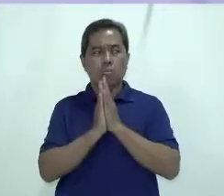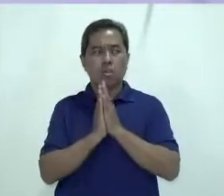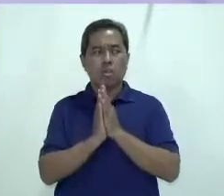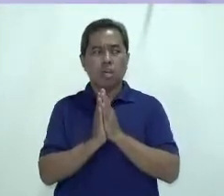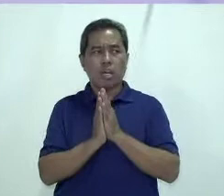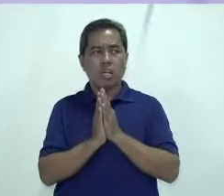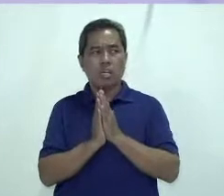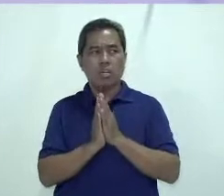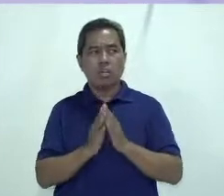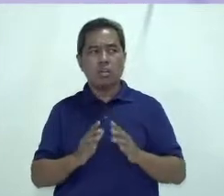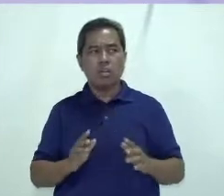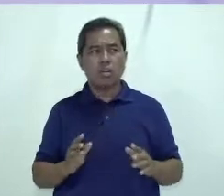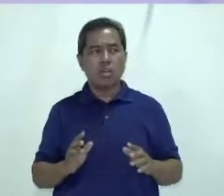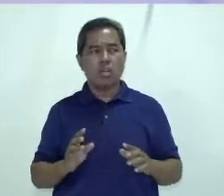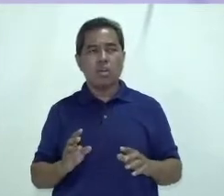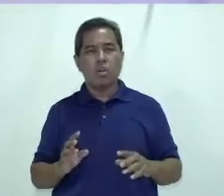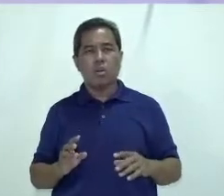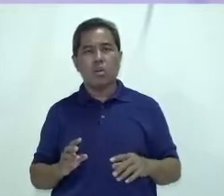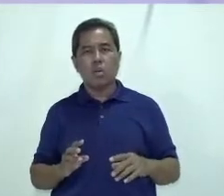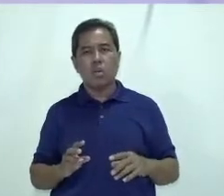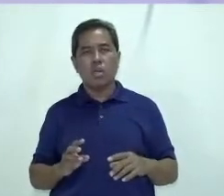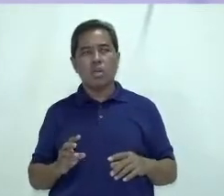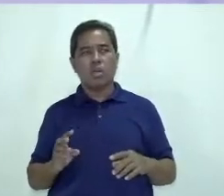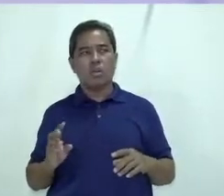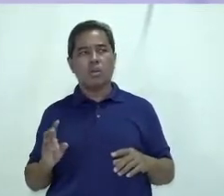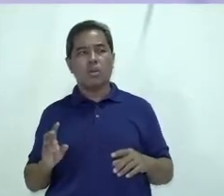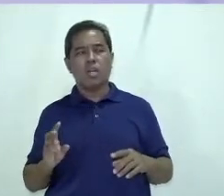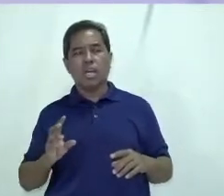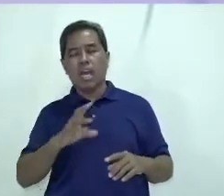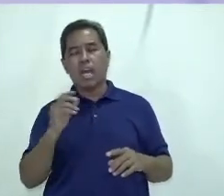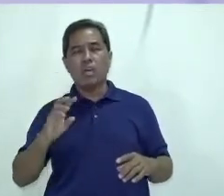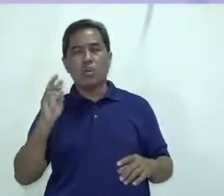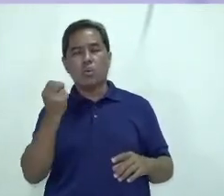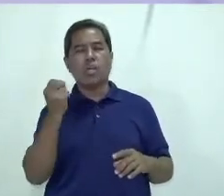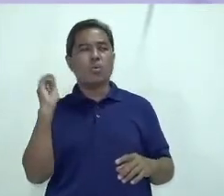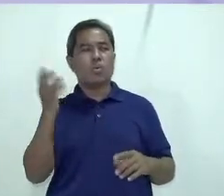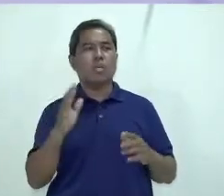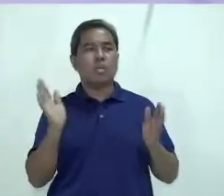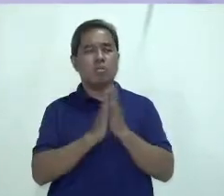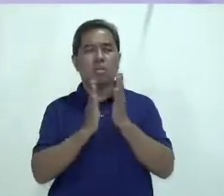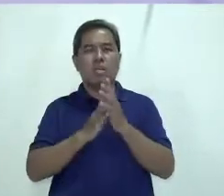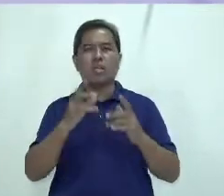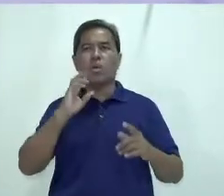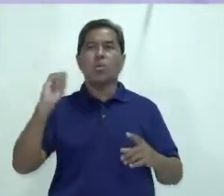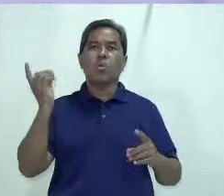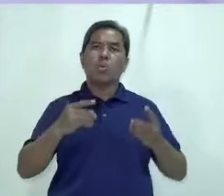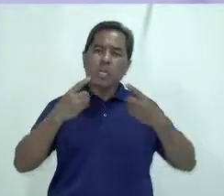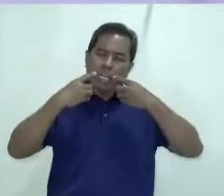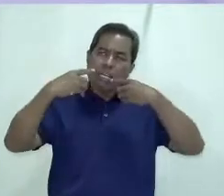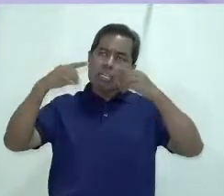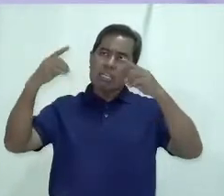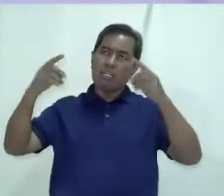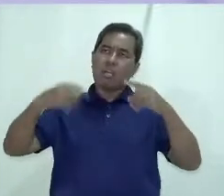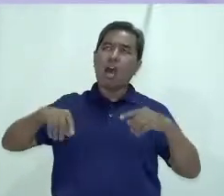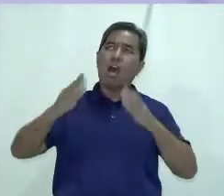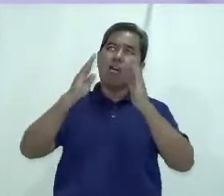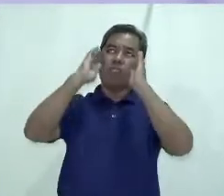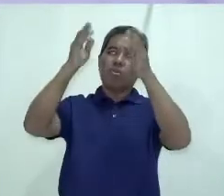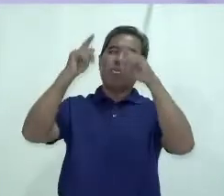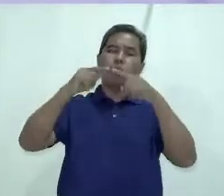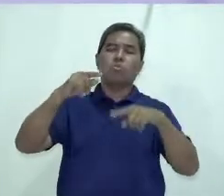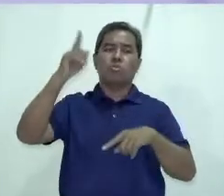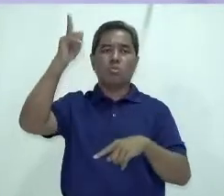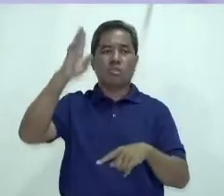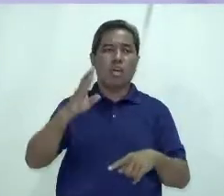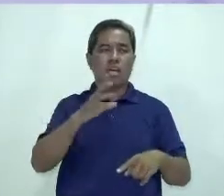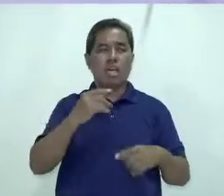When we praise, the focus is elevated to God and who he is. Paul and Silas didn't just pray and submit their